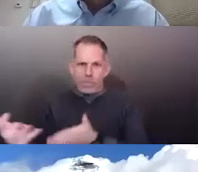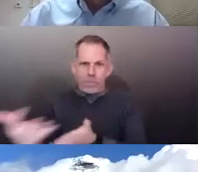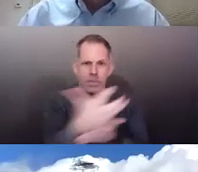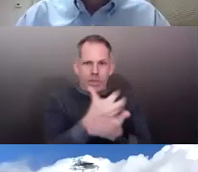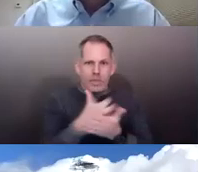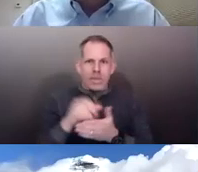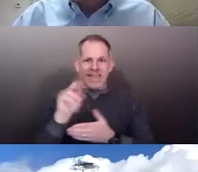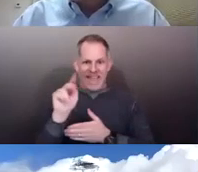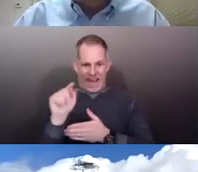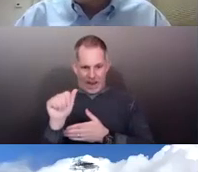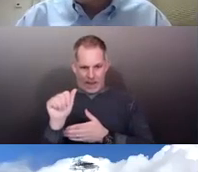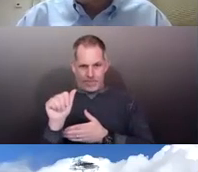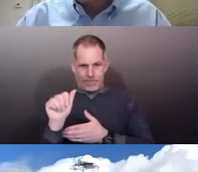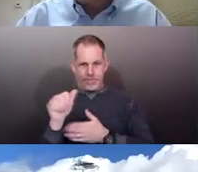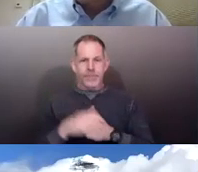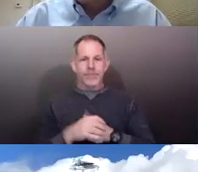the